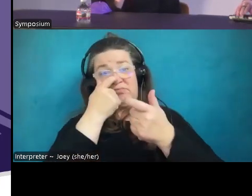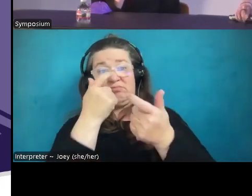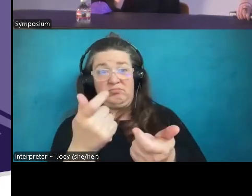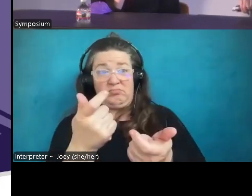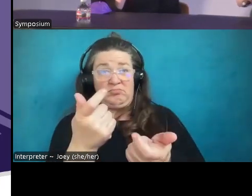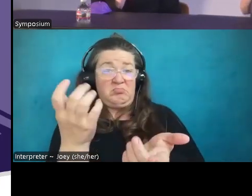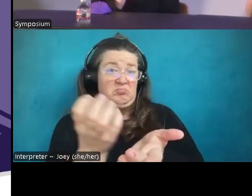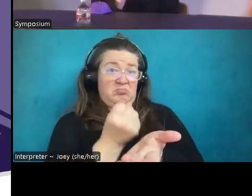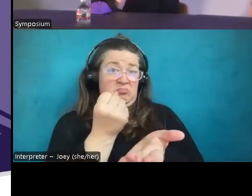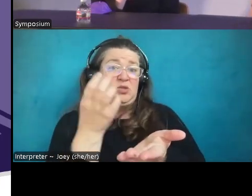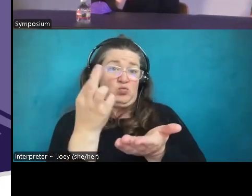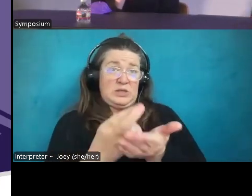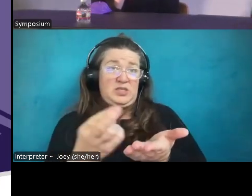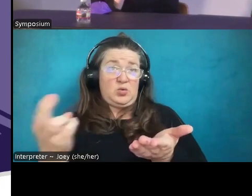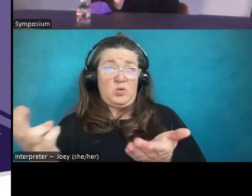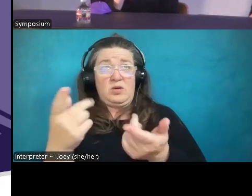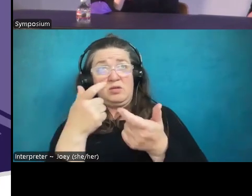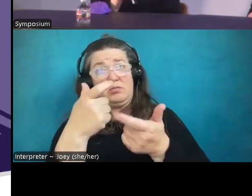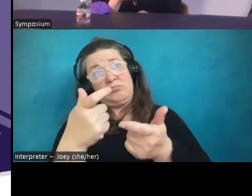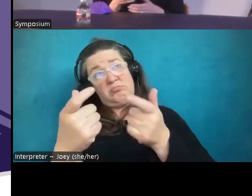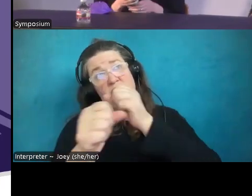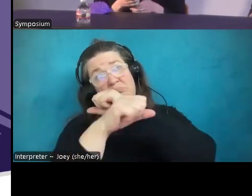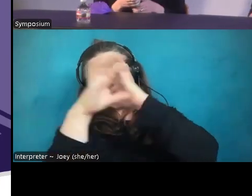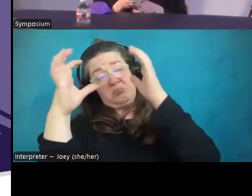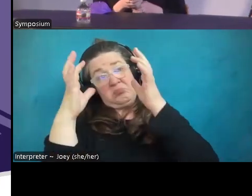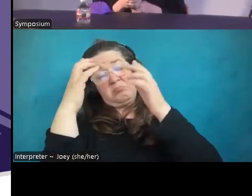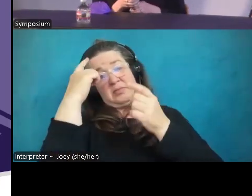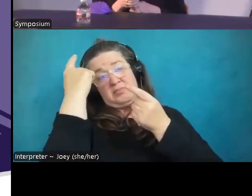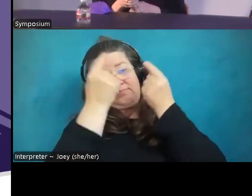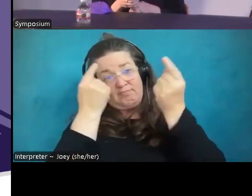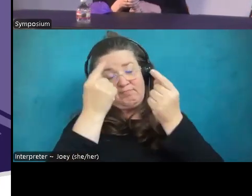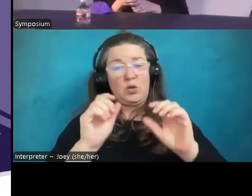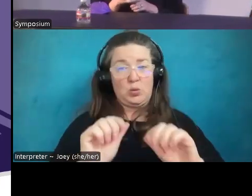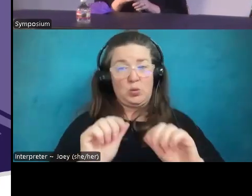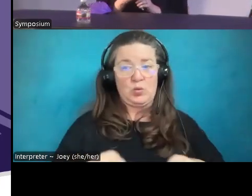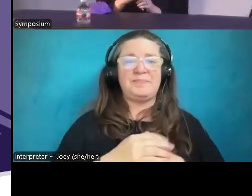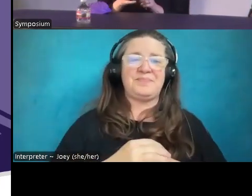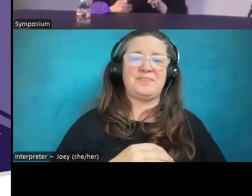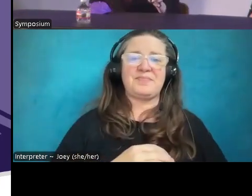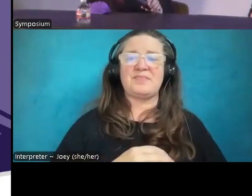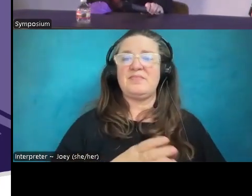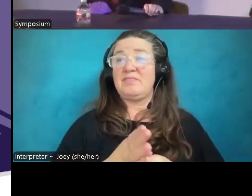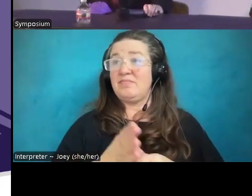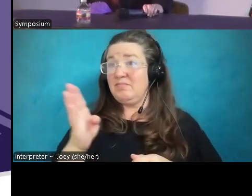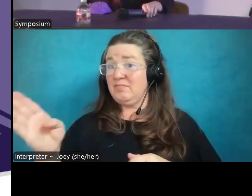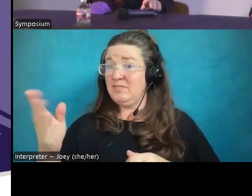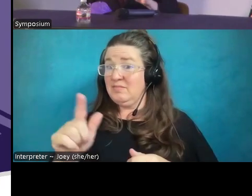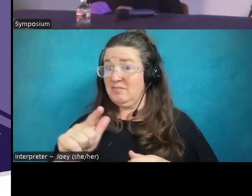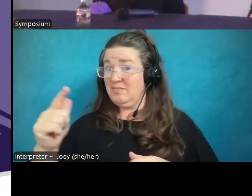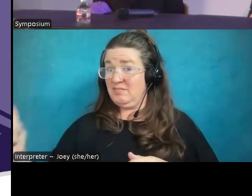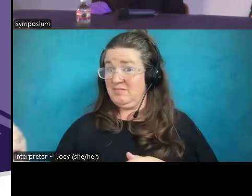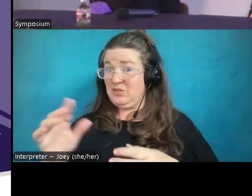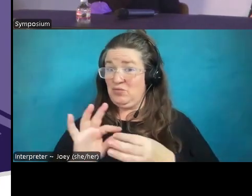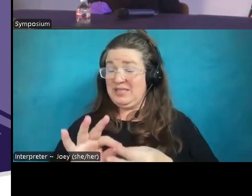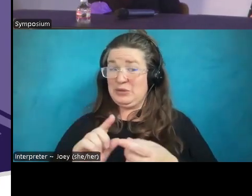our future plans for our mini fellowship. Yes, and that was actually the next question. Oh, go ahead, please.